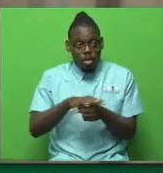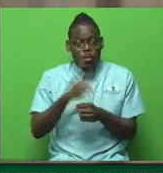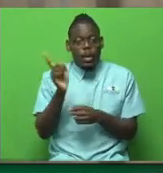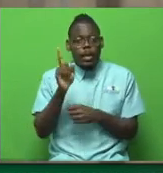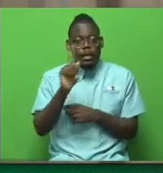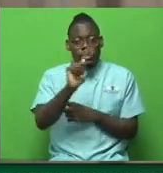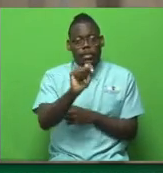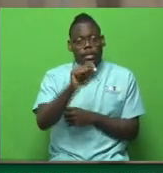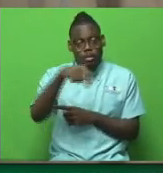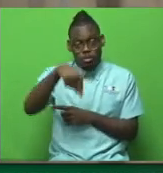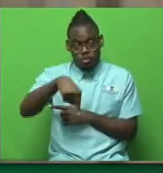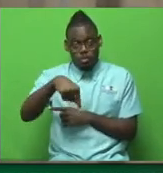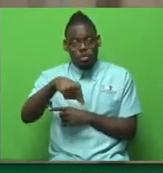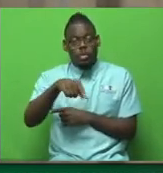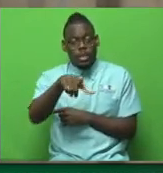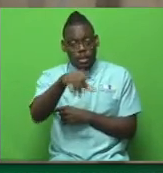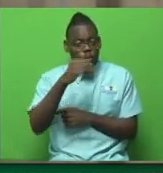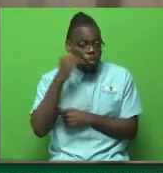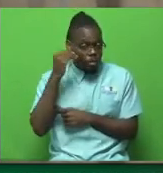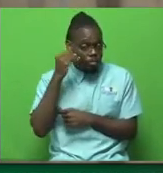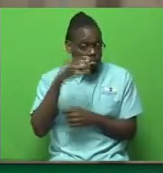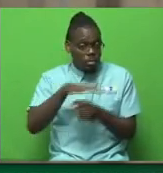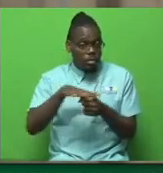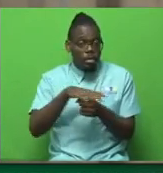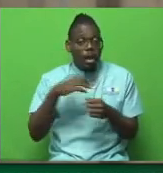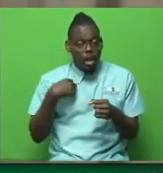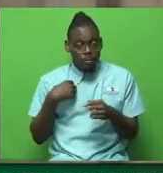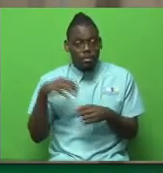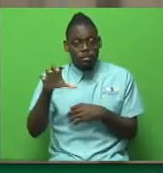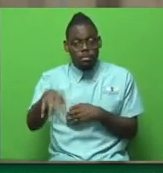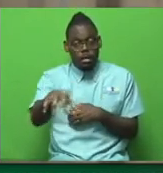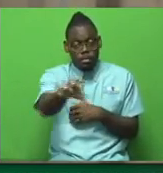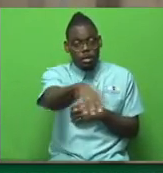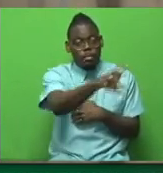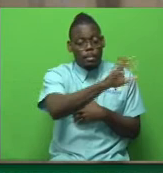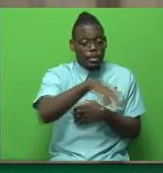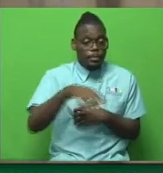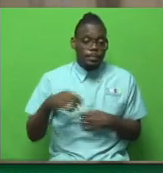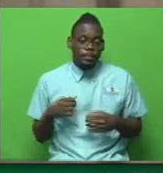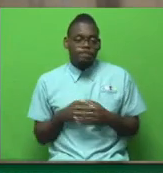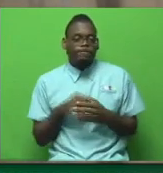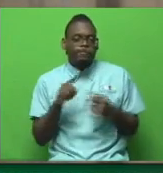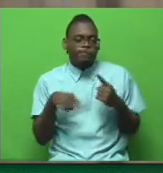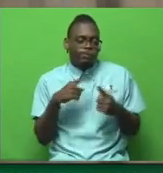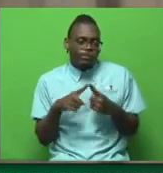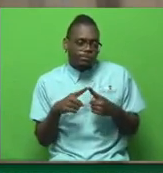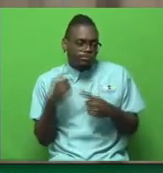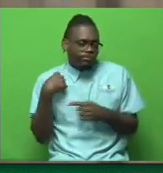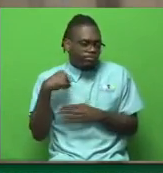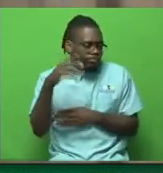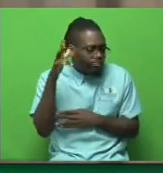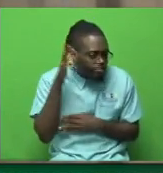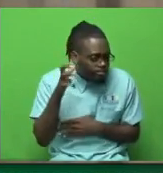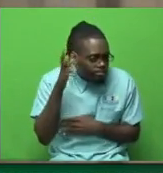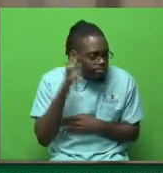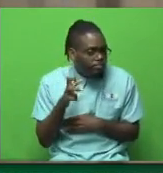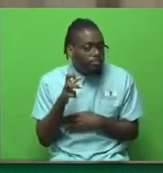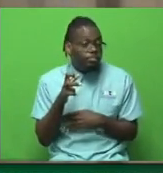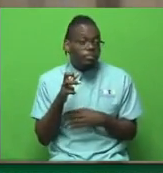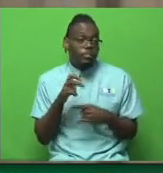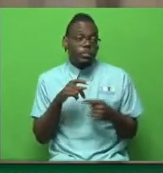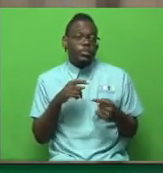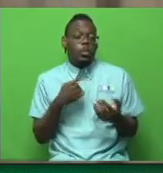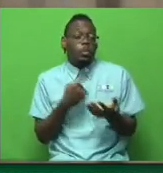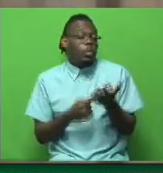areas they made The Bonaventure me and rude and that's why I had to when I listened to the member for the big West and I and and we